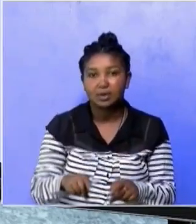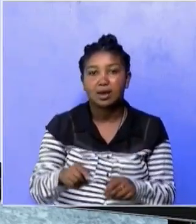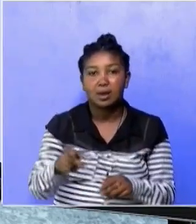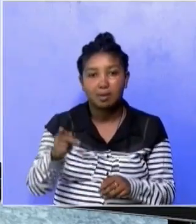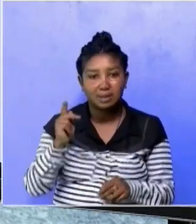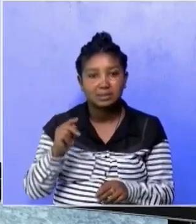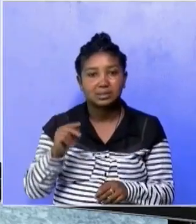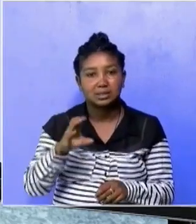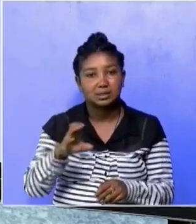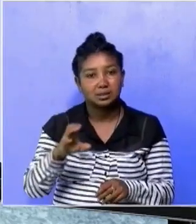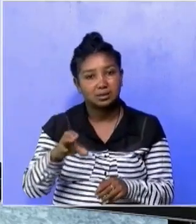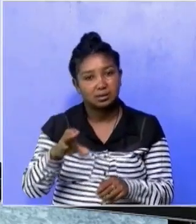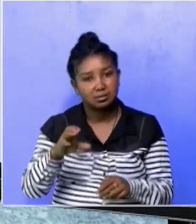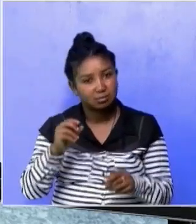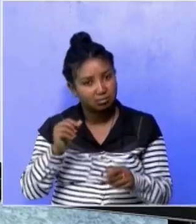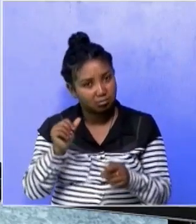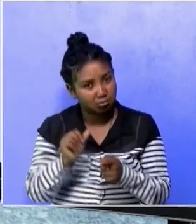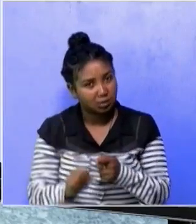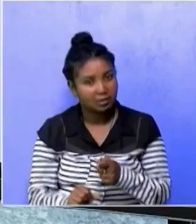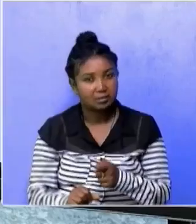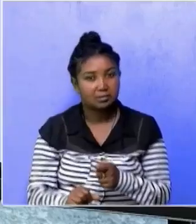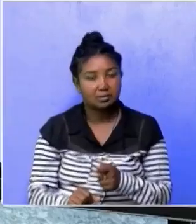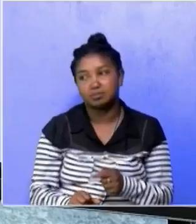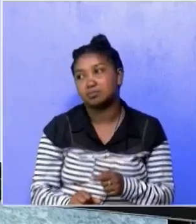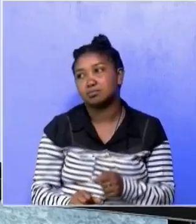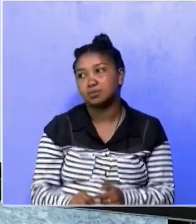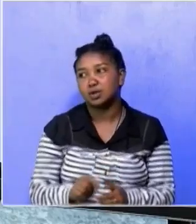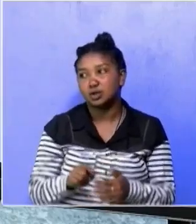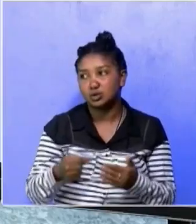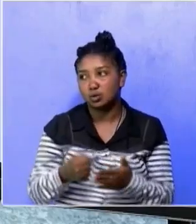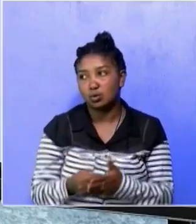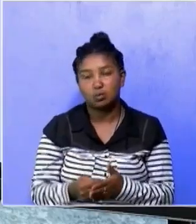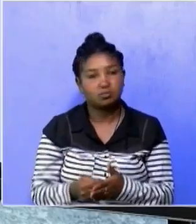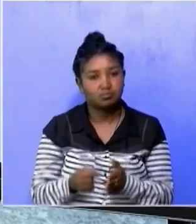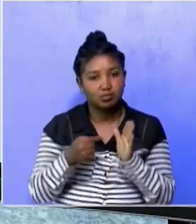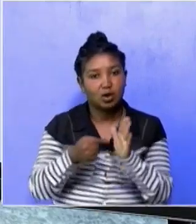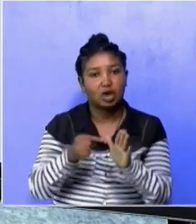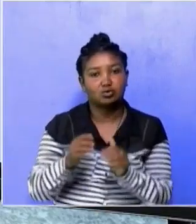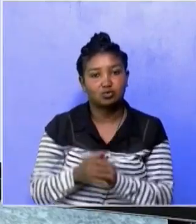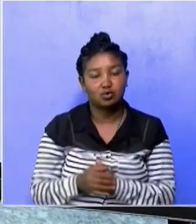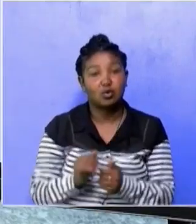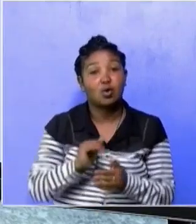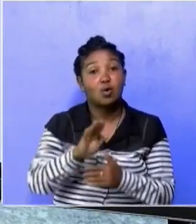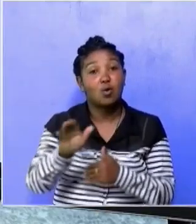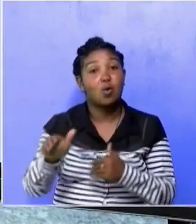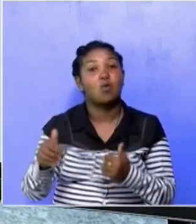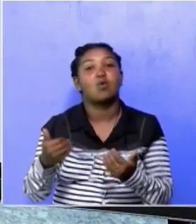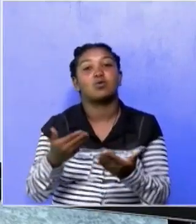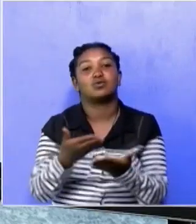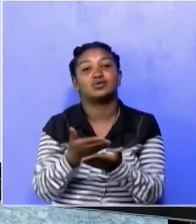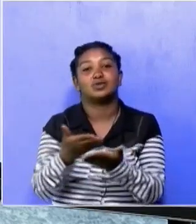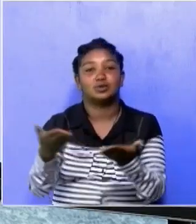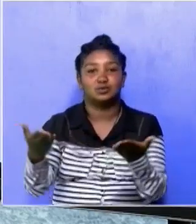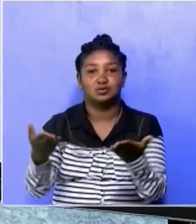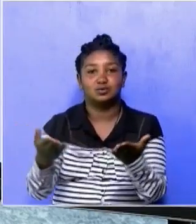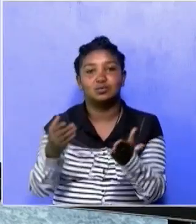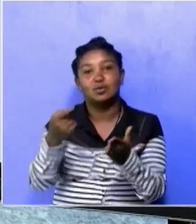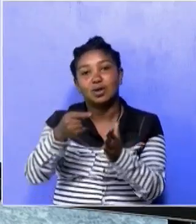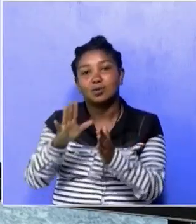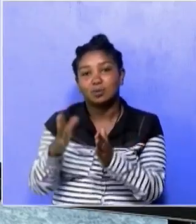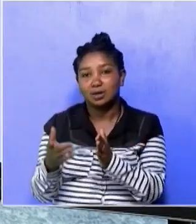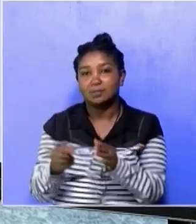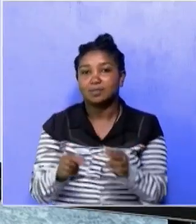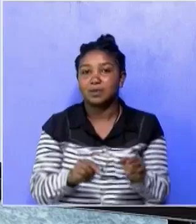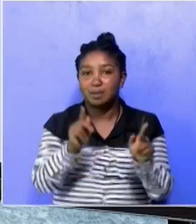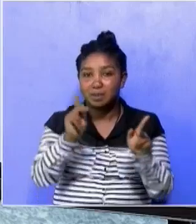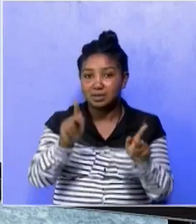past, cast, perfect tense forms, right? So I would like to show you all the issues, what it looks like in the case of